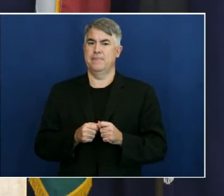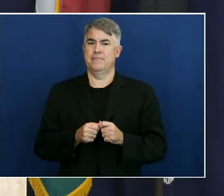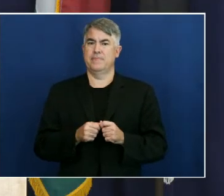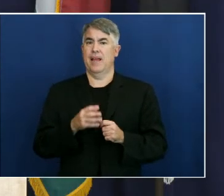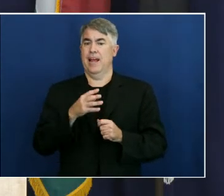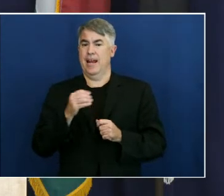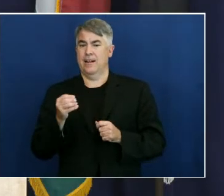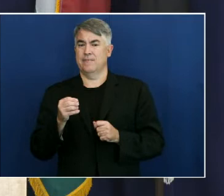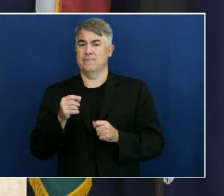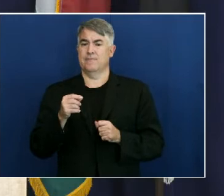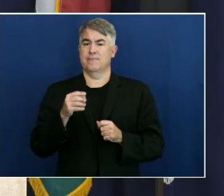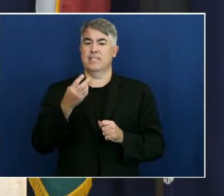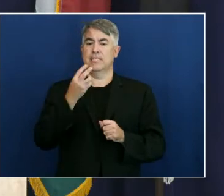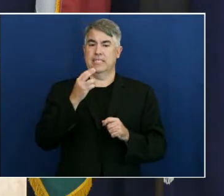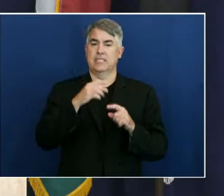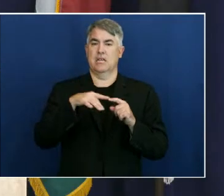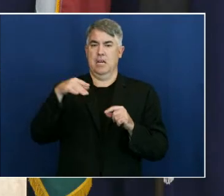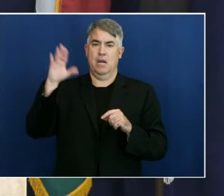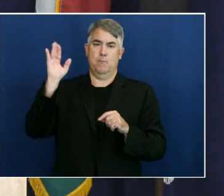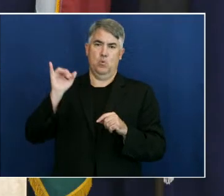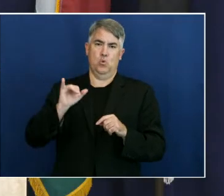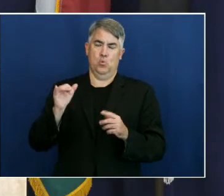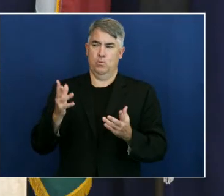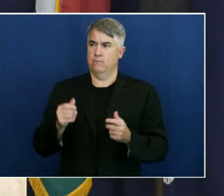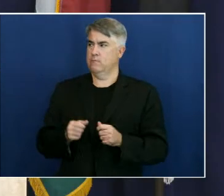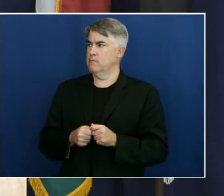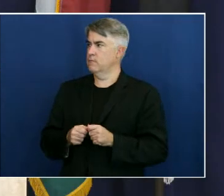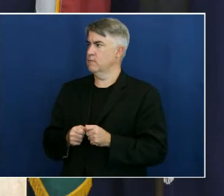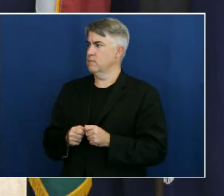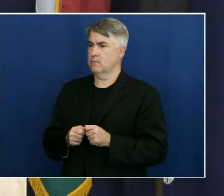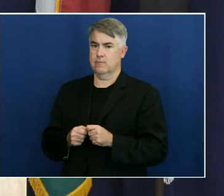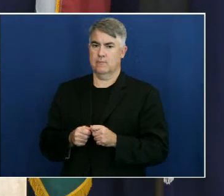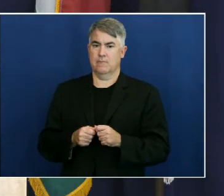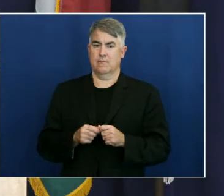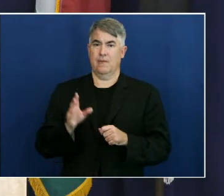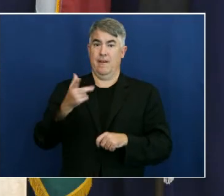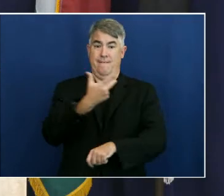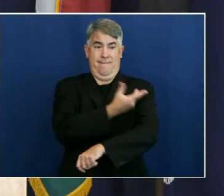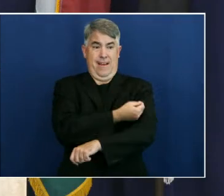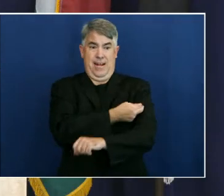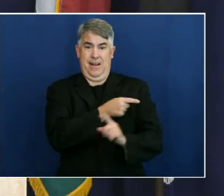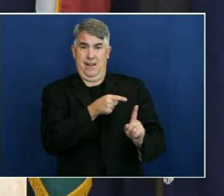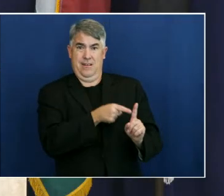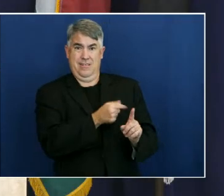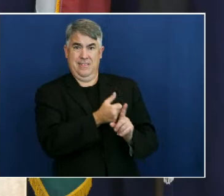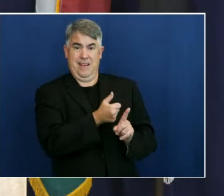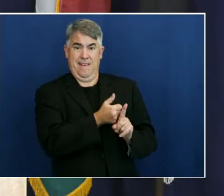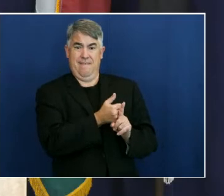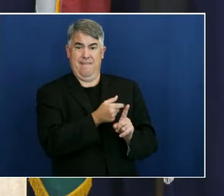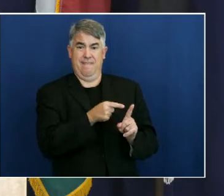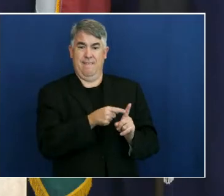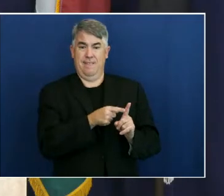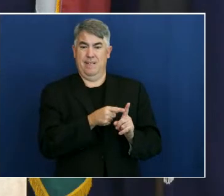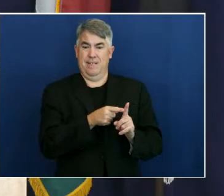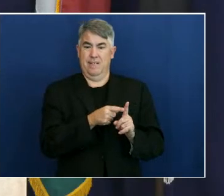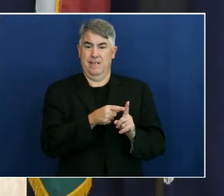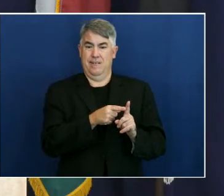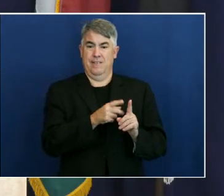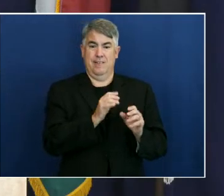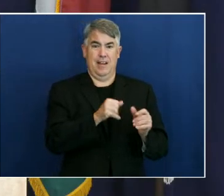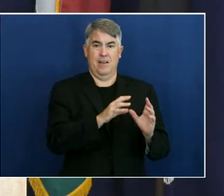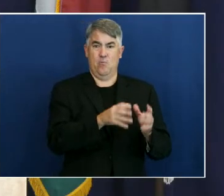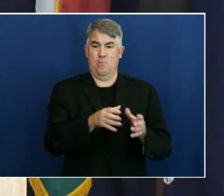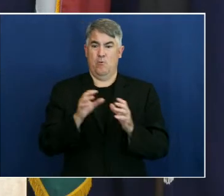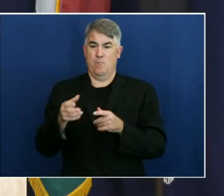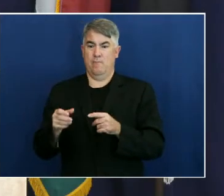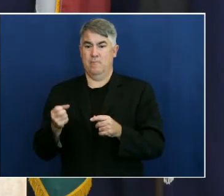16 years of age and older. Again, the same vaccine can be used in both of these age groups, and it is